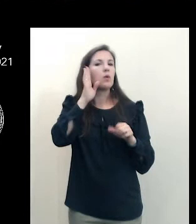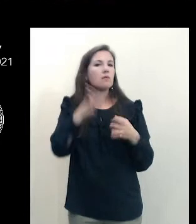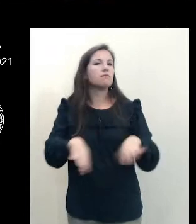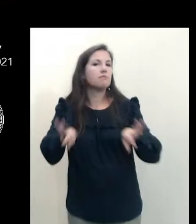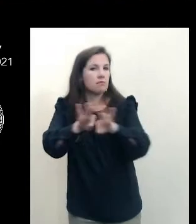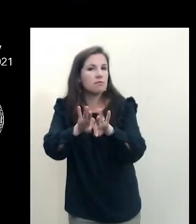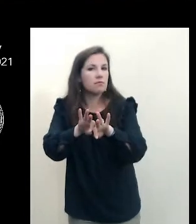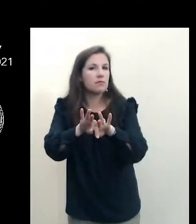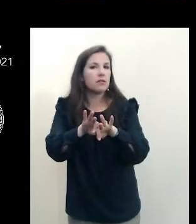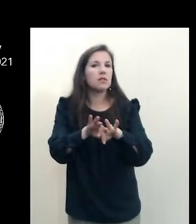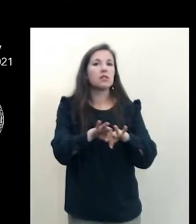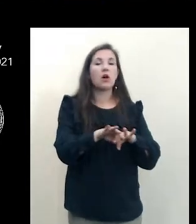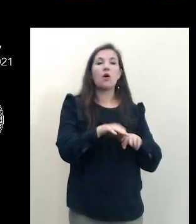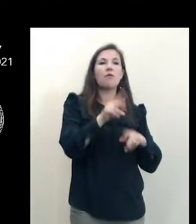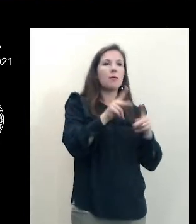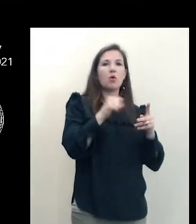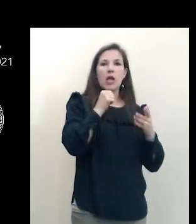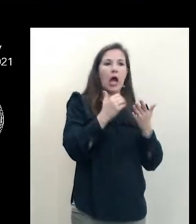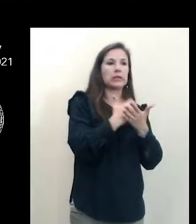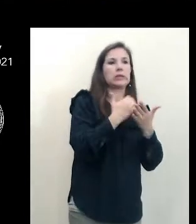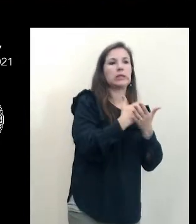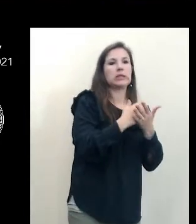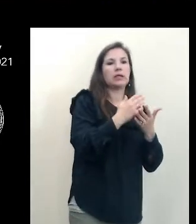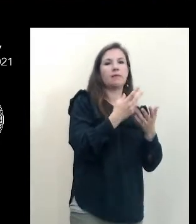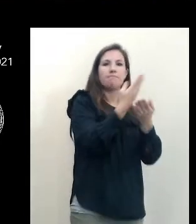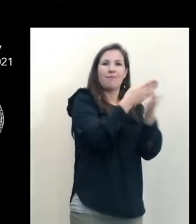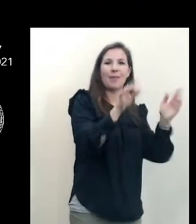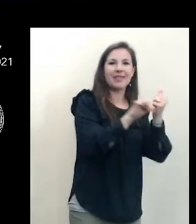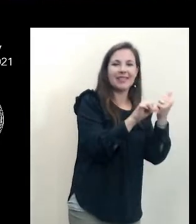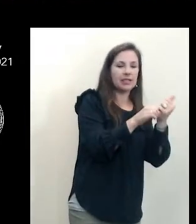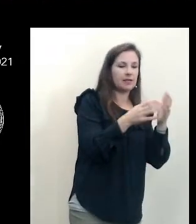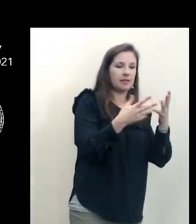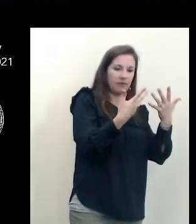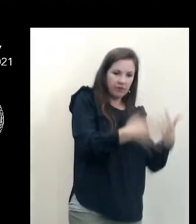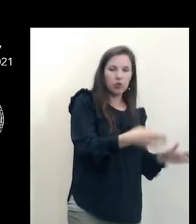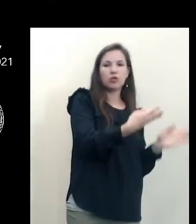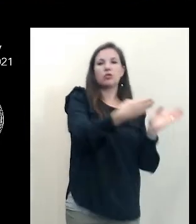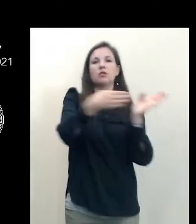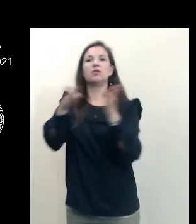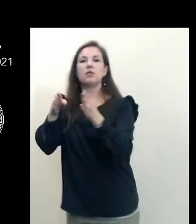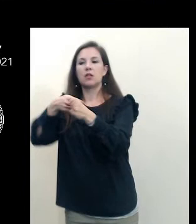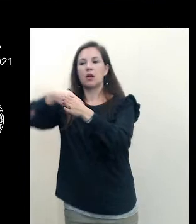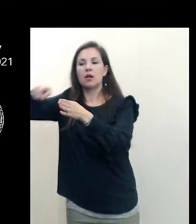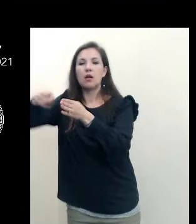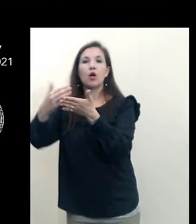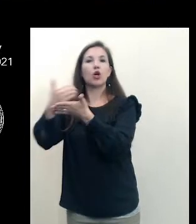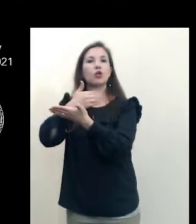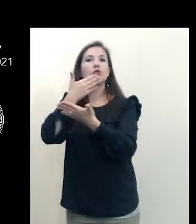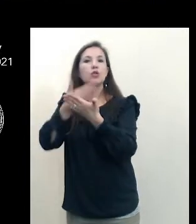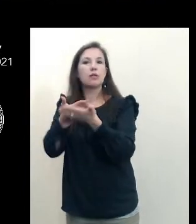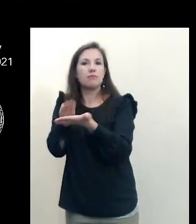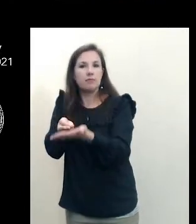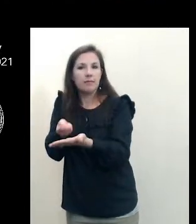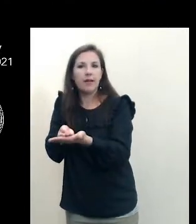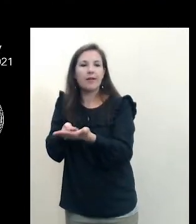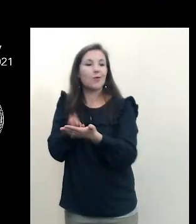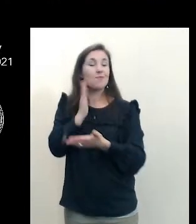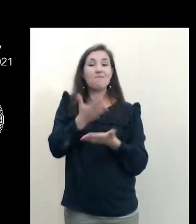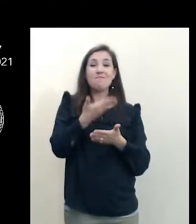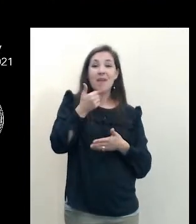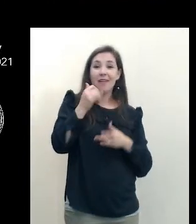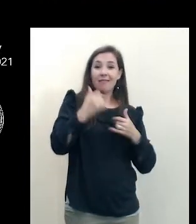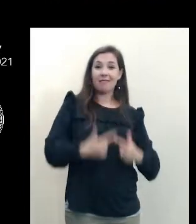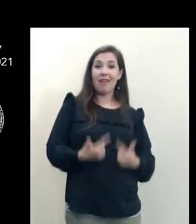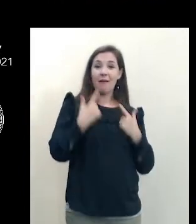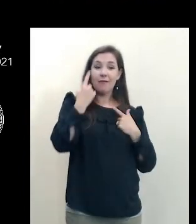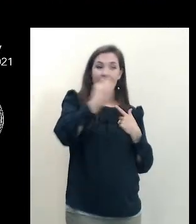people off public assistance into a job that pays them a good salary, it's not only going to create a better life for them, it's going to